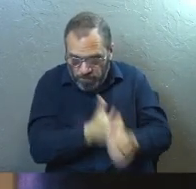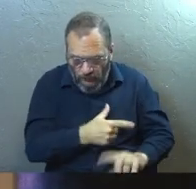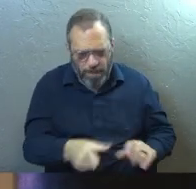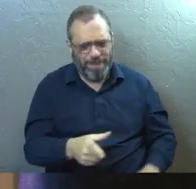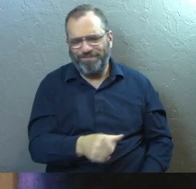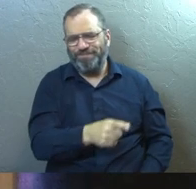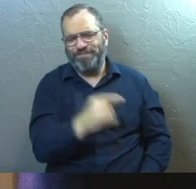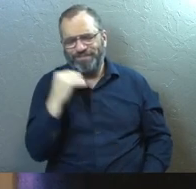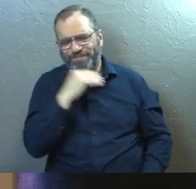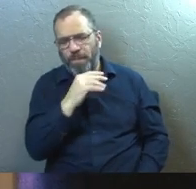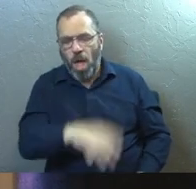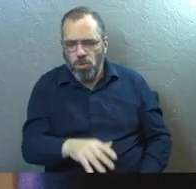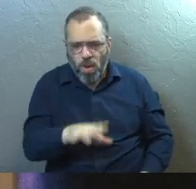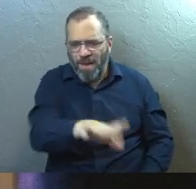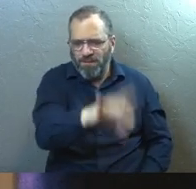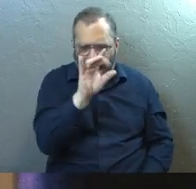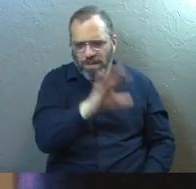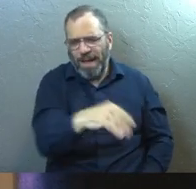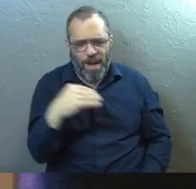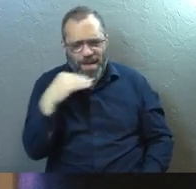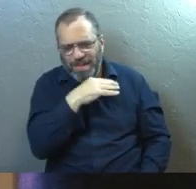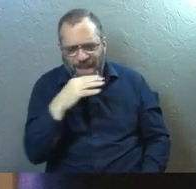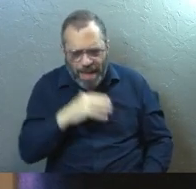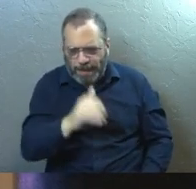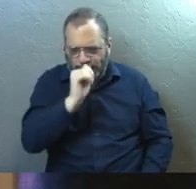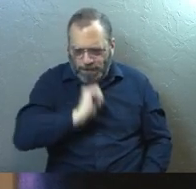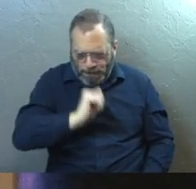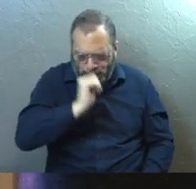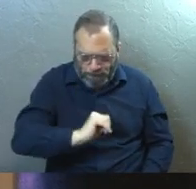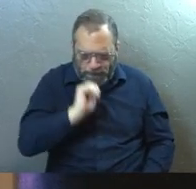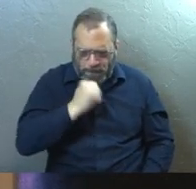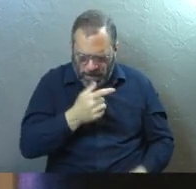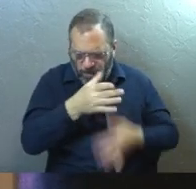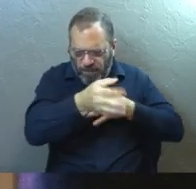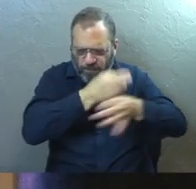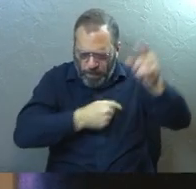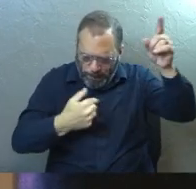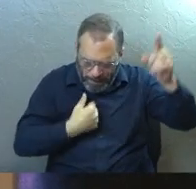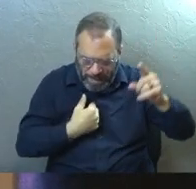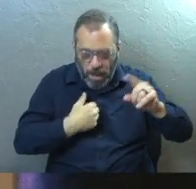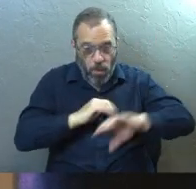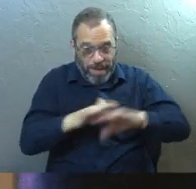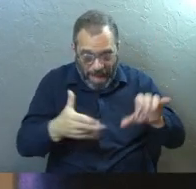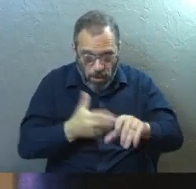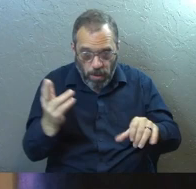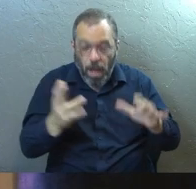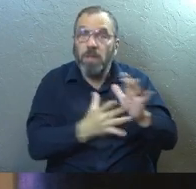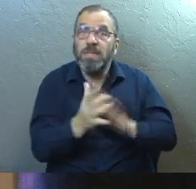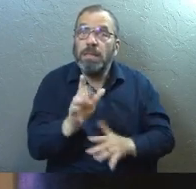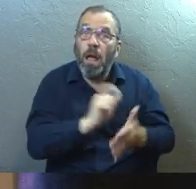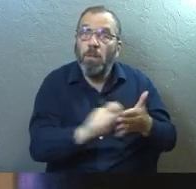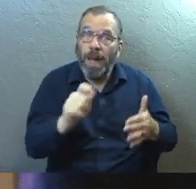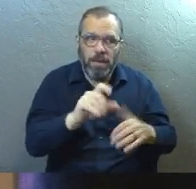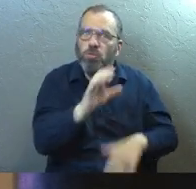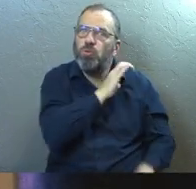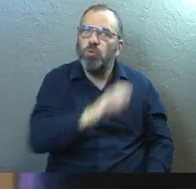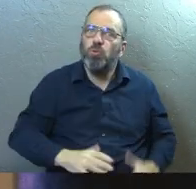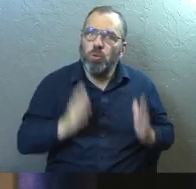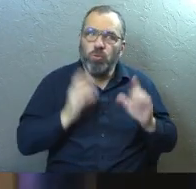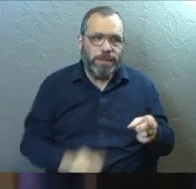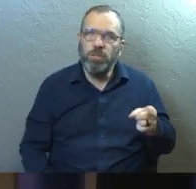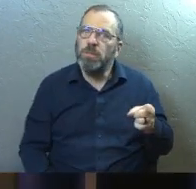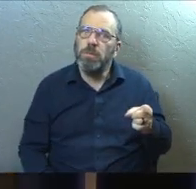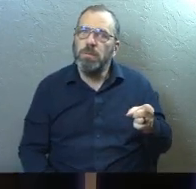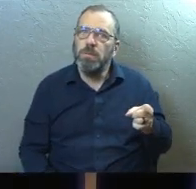but are not. You have discovered they are liars. You have patiently suffered for me without quitting. Jesus is writing to Christians